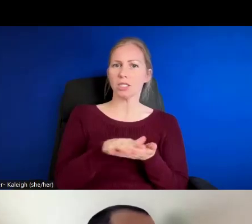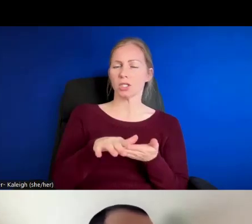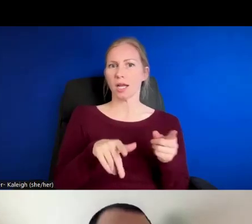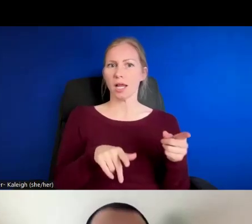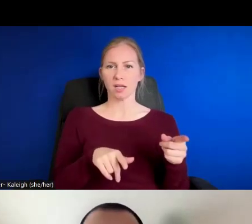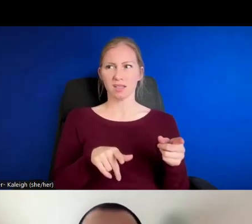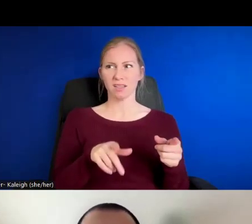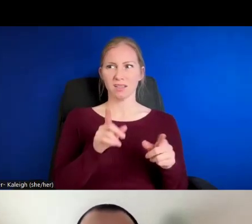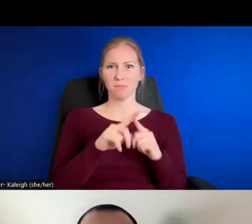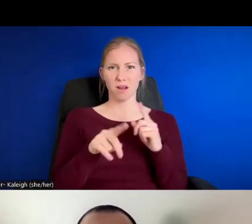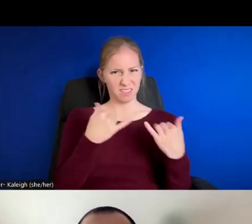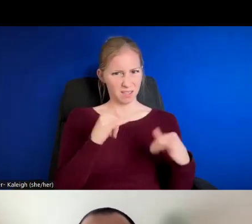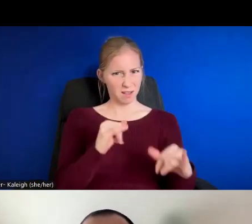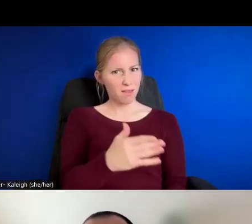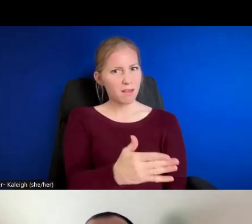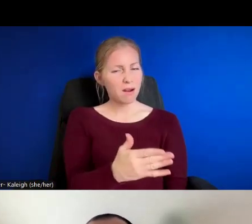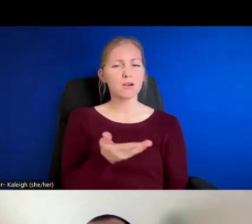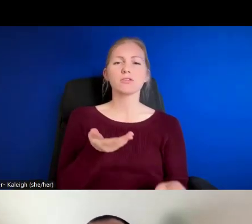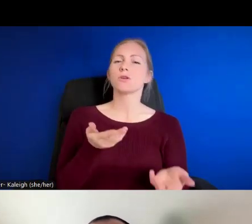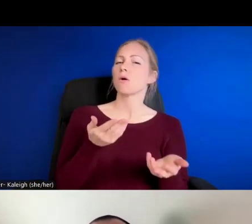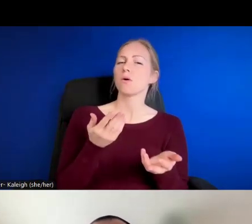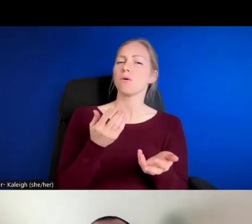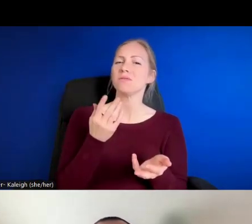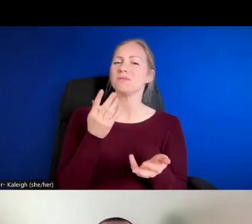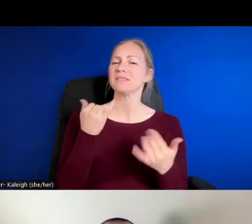what the justification here was.